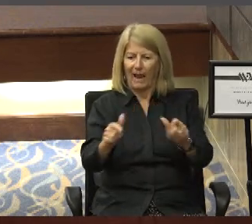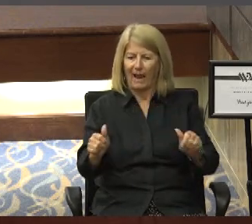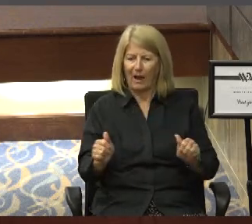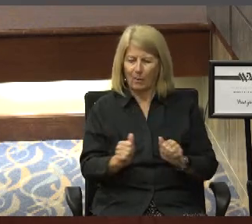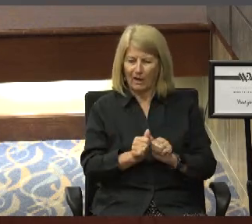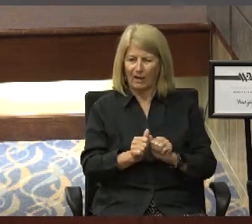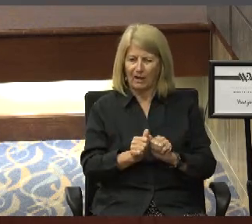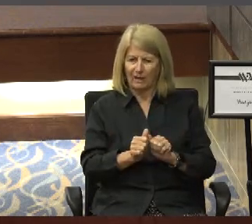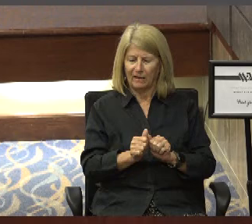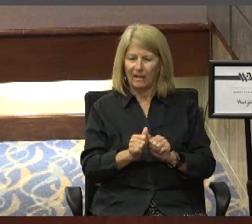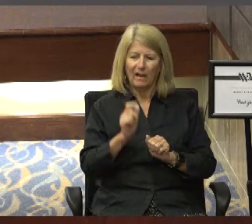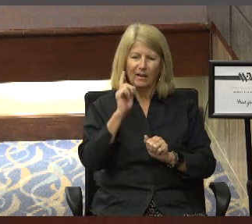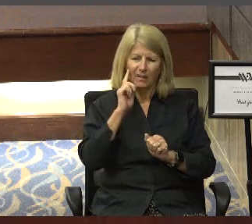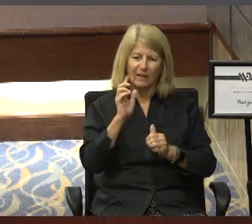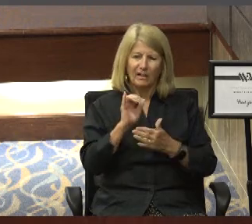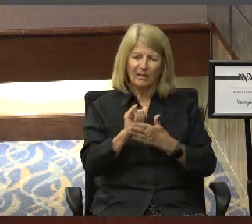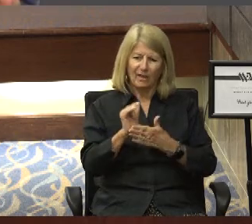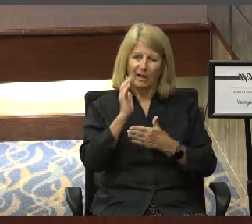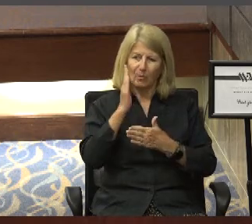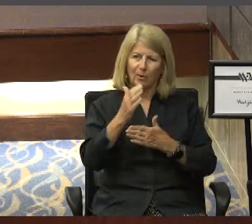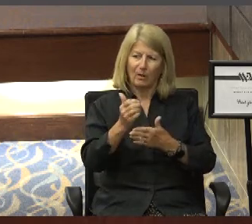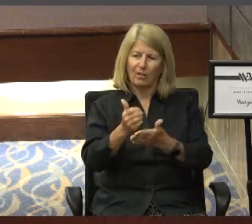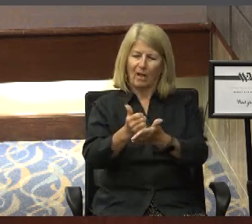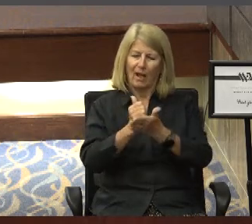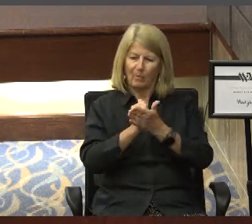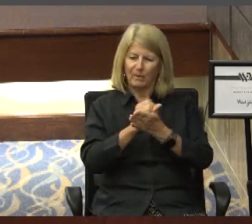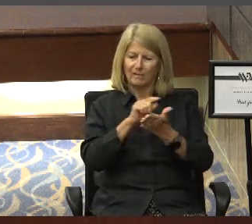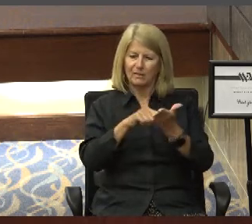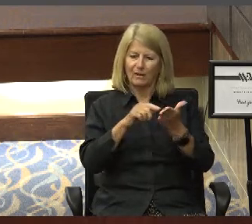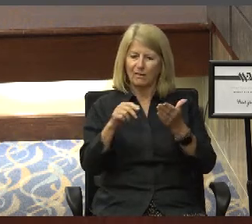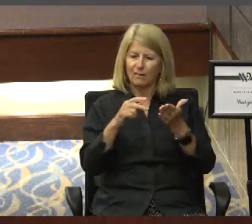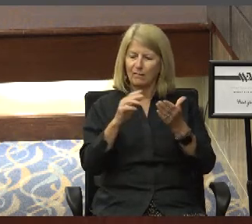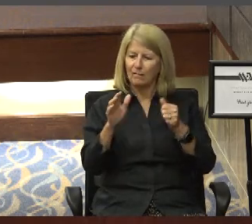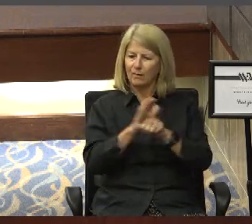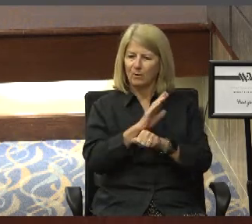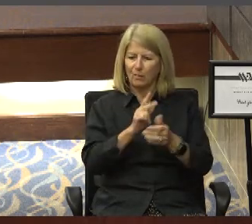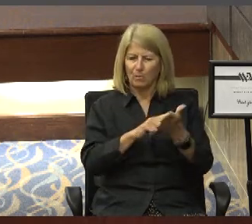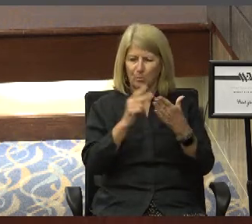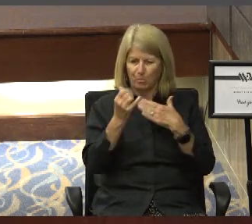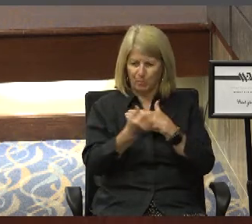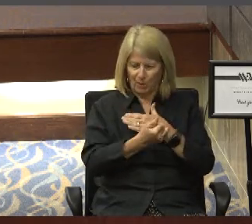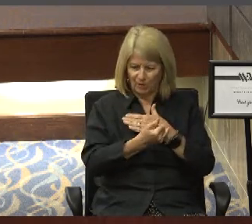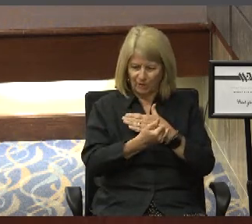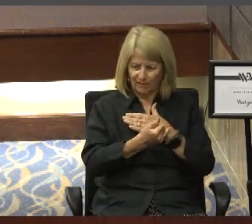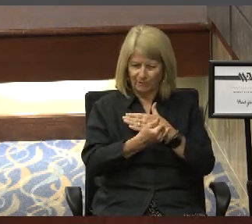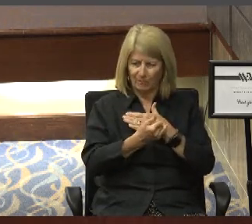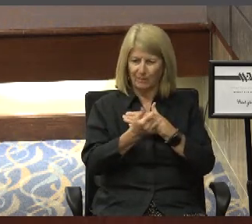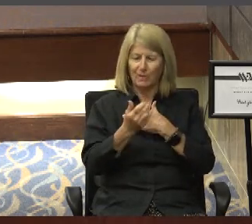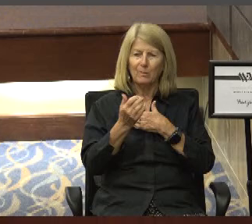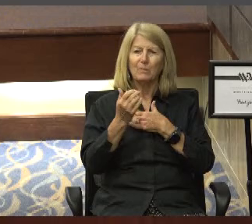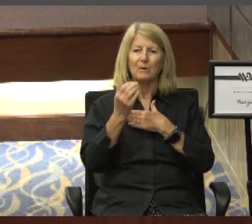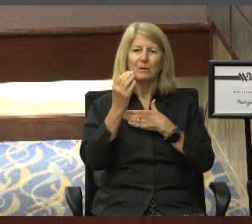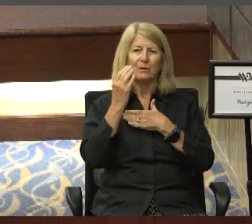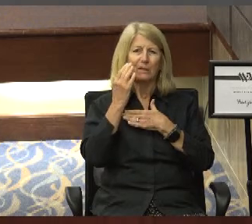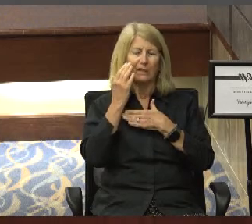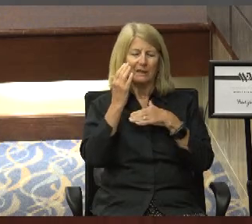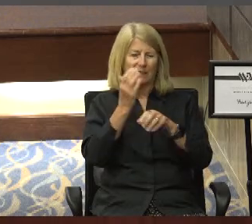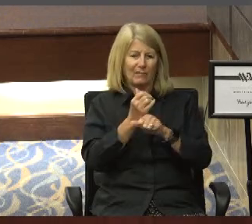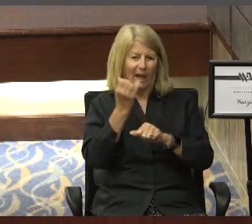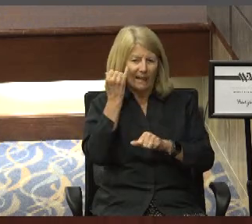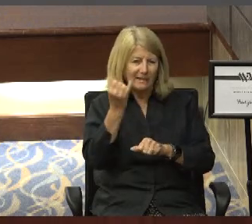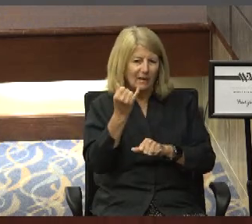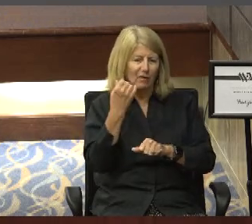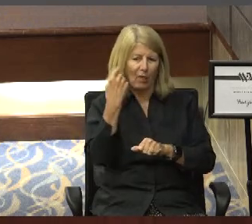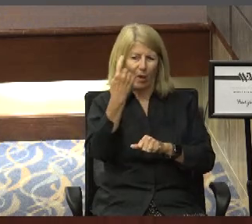will help this whole project in the long run, that we're conscious of what the look of it and